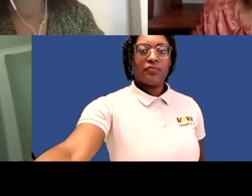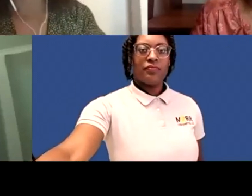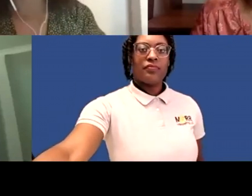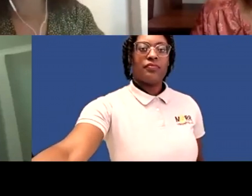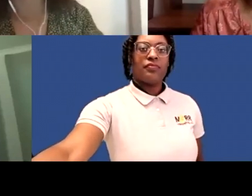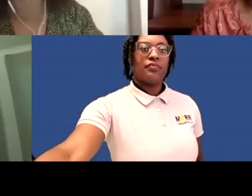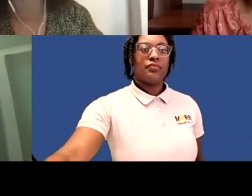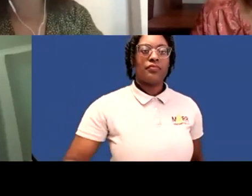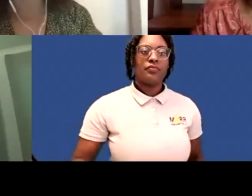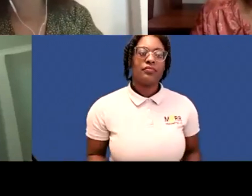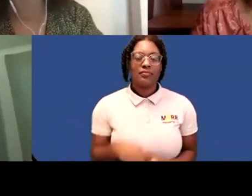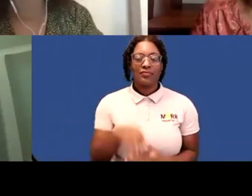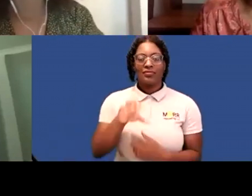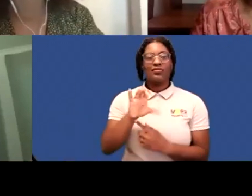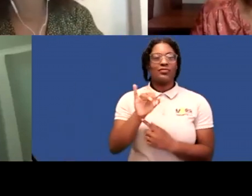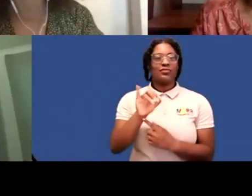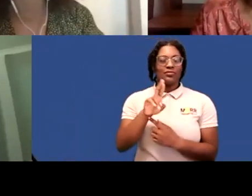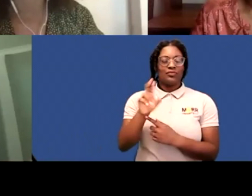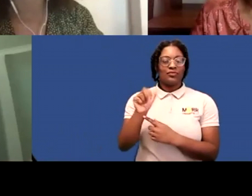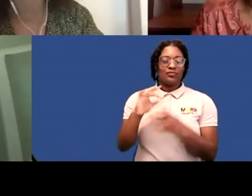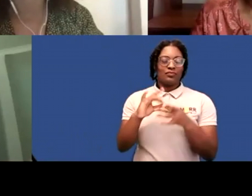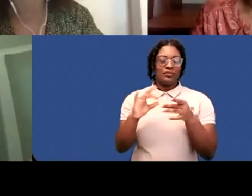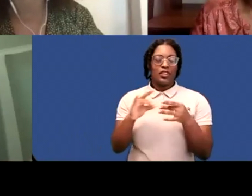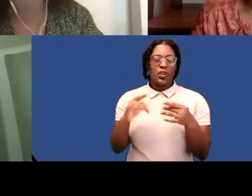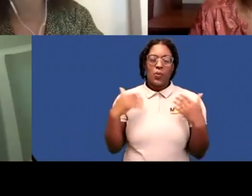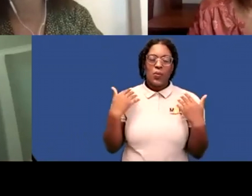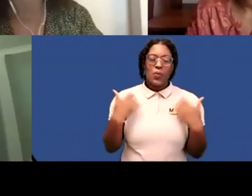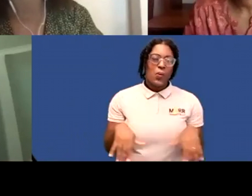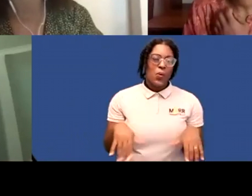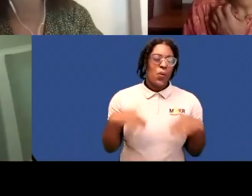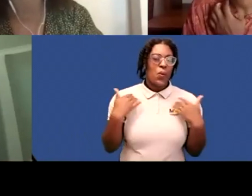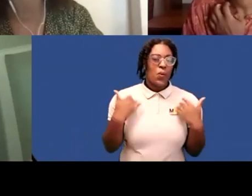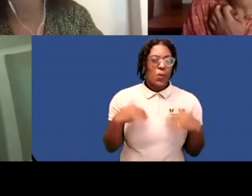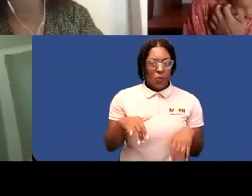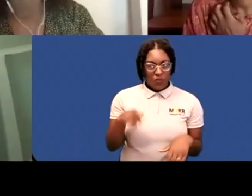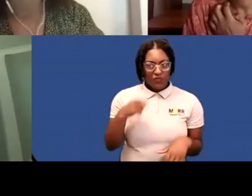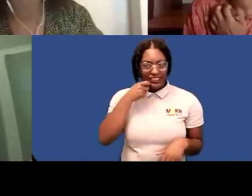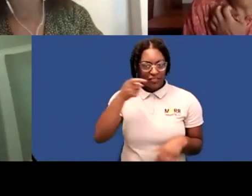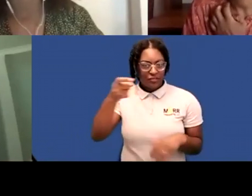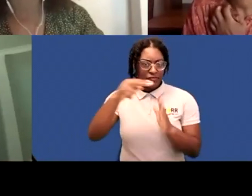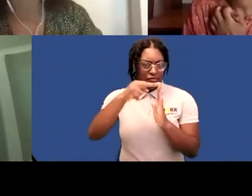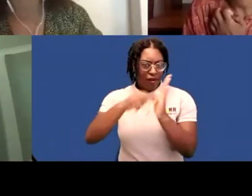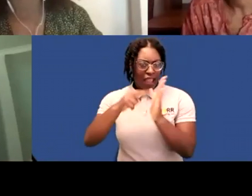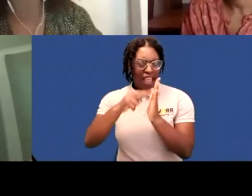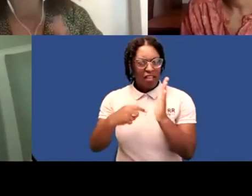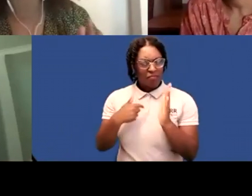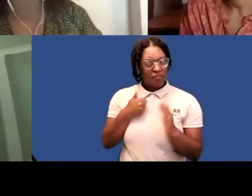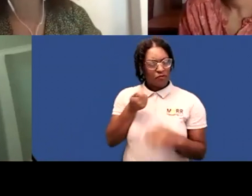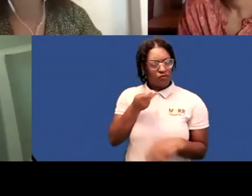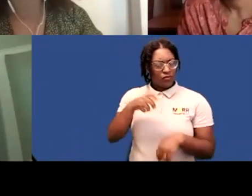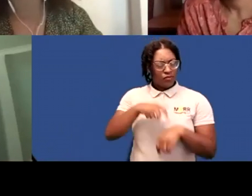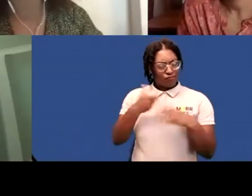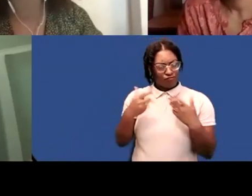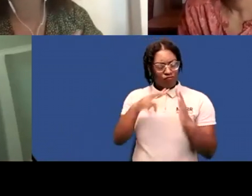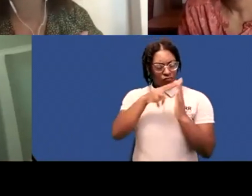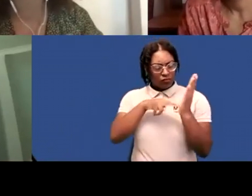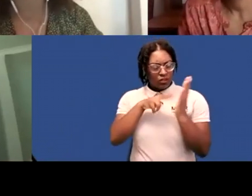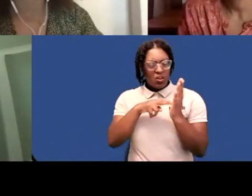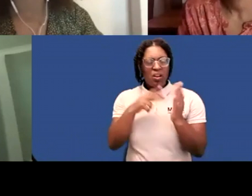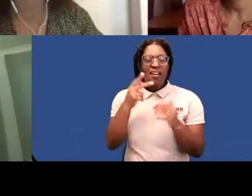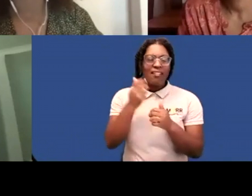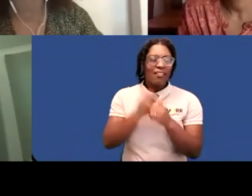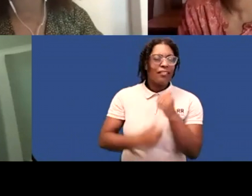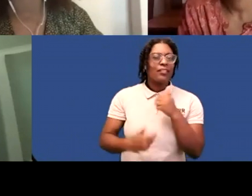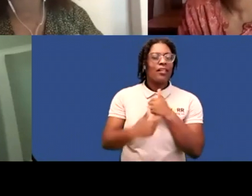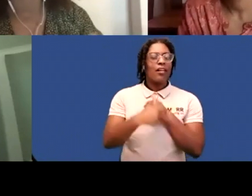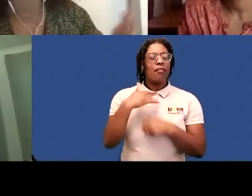I've read that piece a number of times, and every time it gives me chills, and it brings up such a critical perspective and the